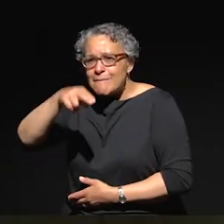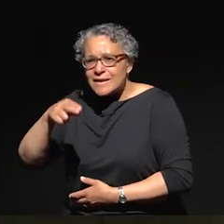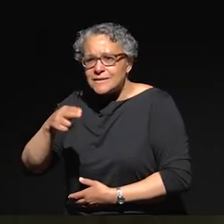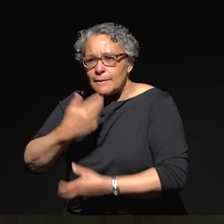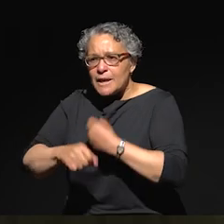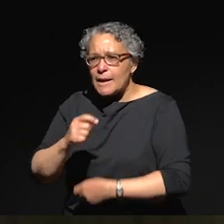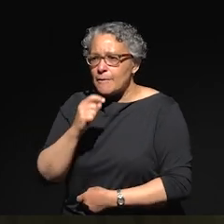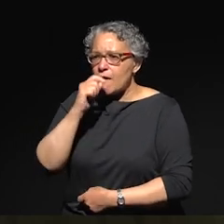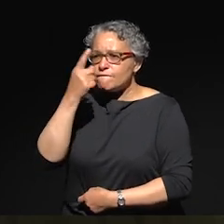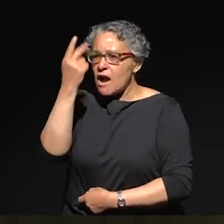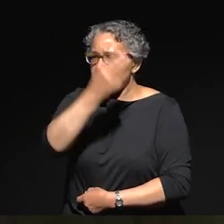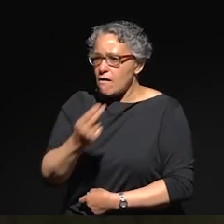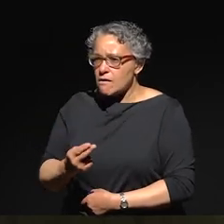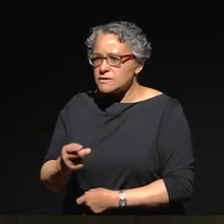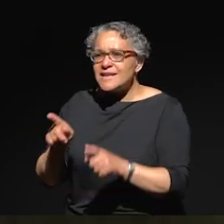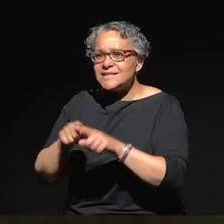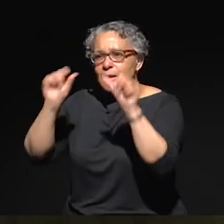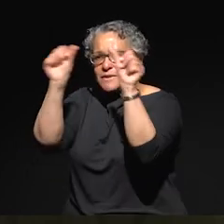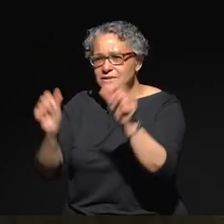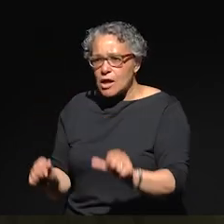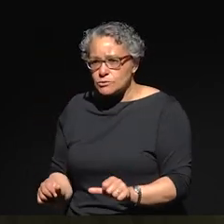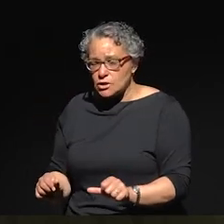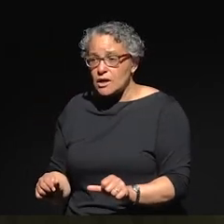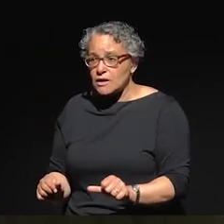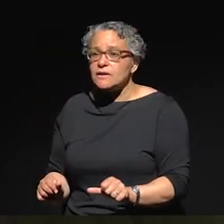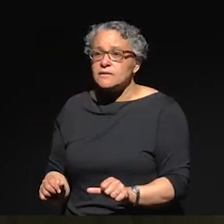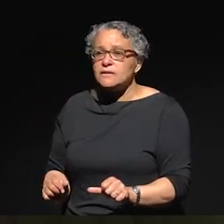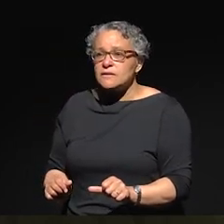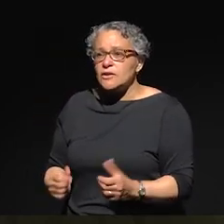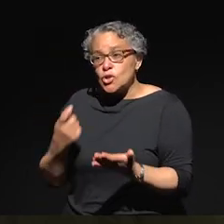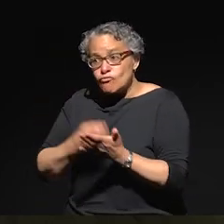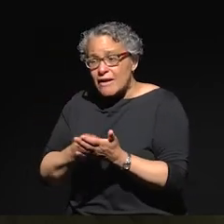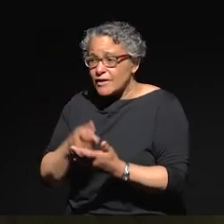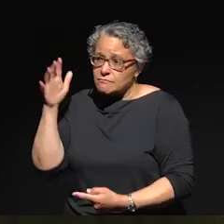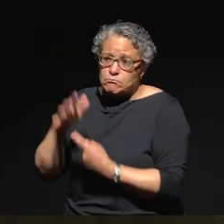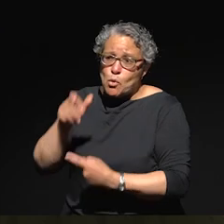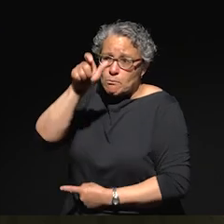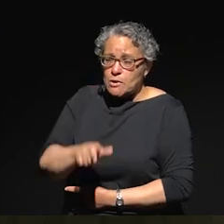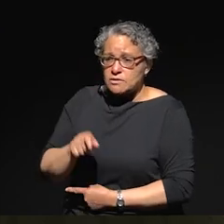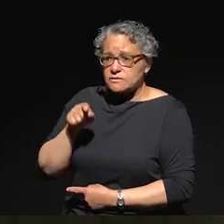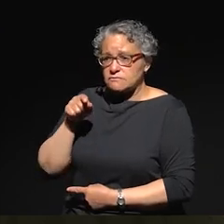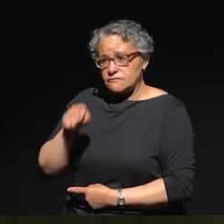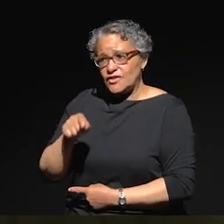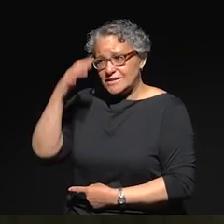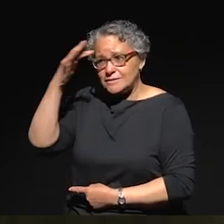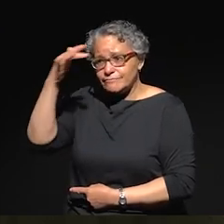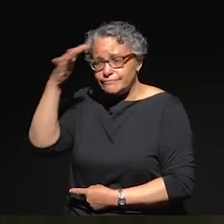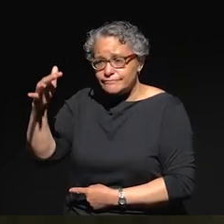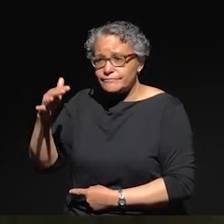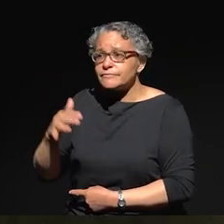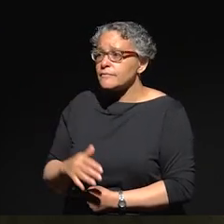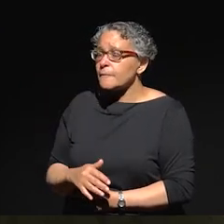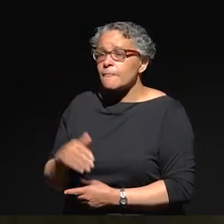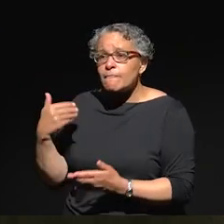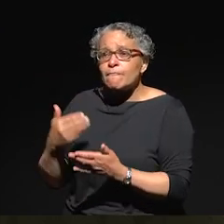fine art. Same with sculpture. This was happening, and Raphael is a key figure in that, and this is what he's representing here. By this point, Raphael had